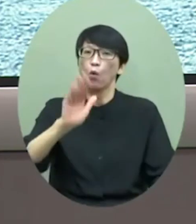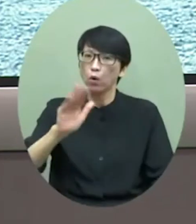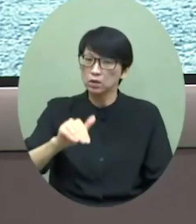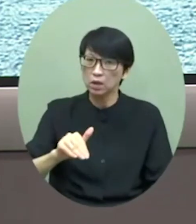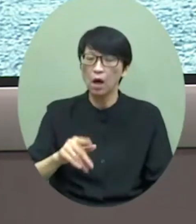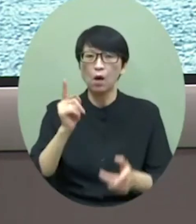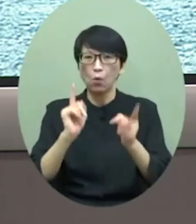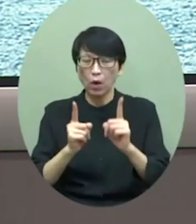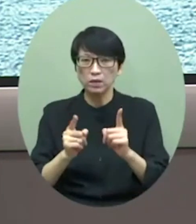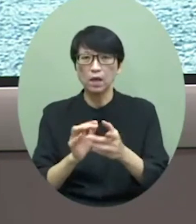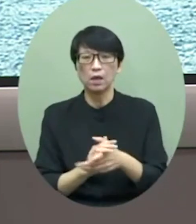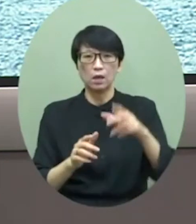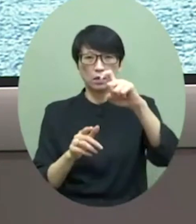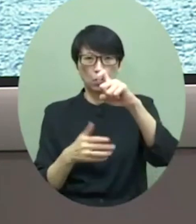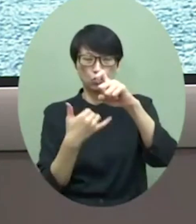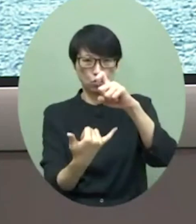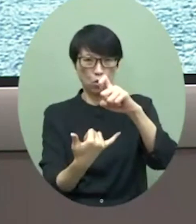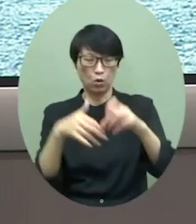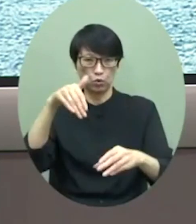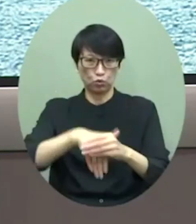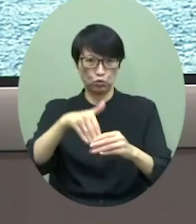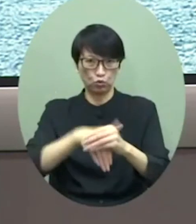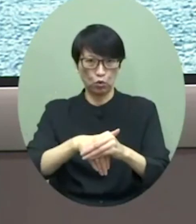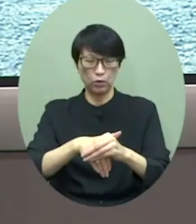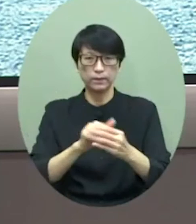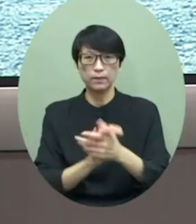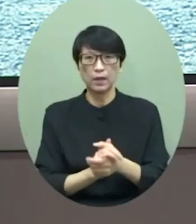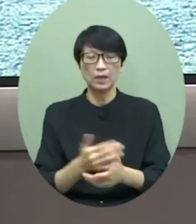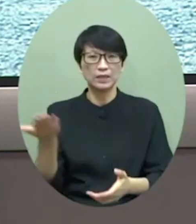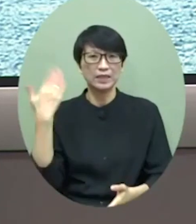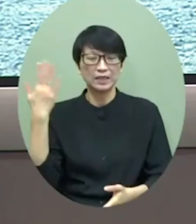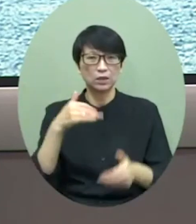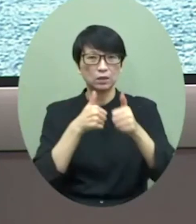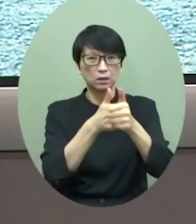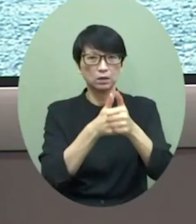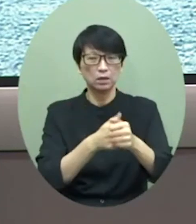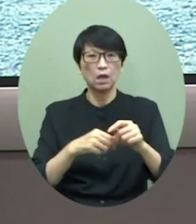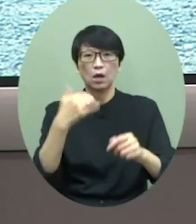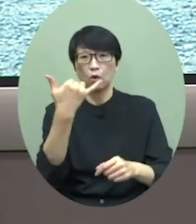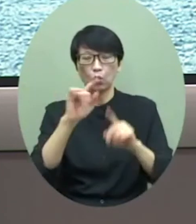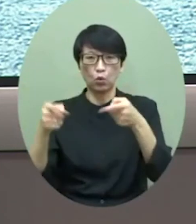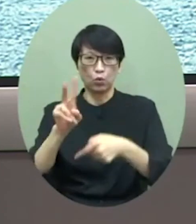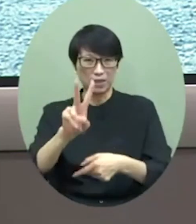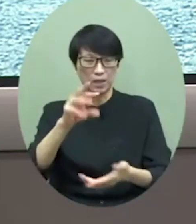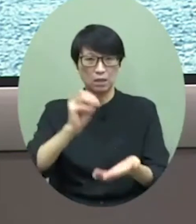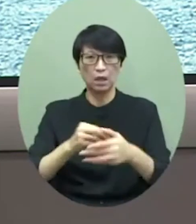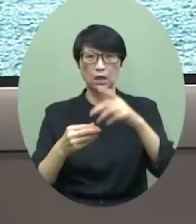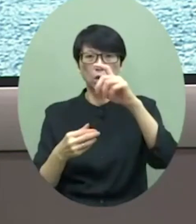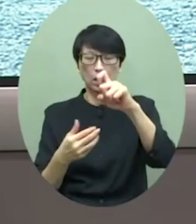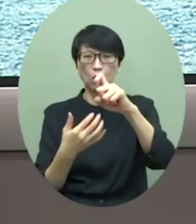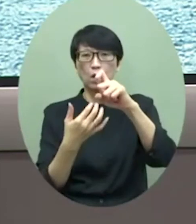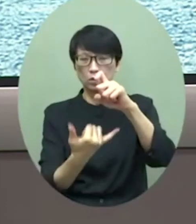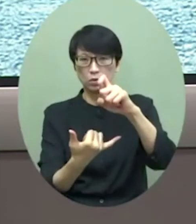chief executive could then say the commencement of the LegCo will be in 2021. And then under